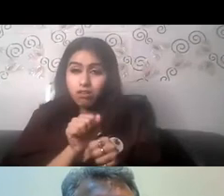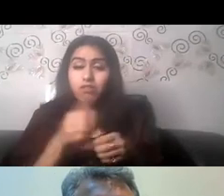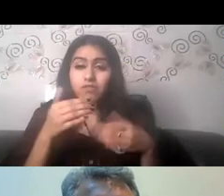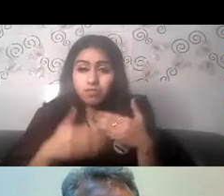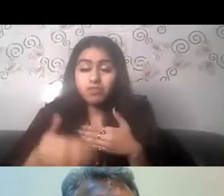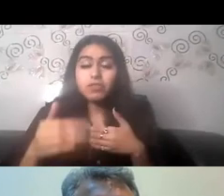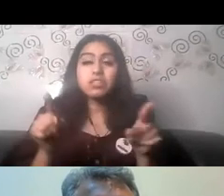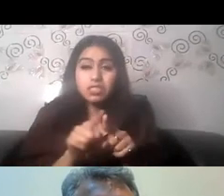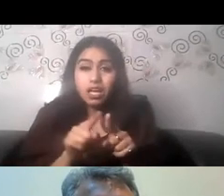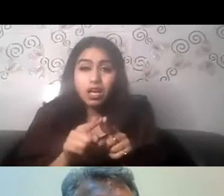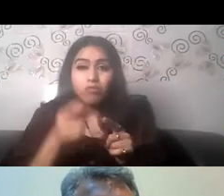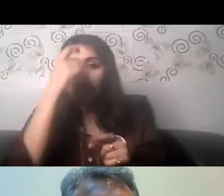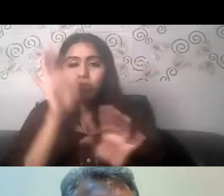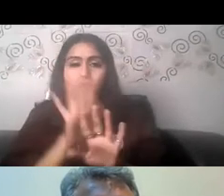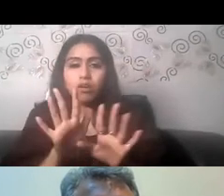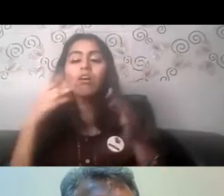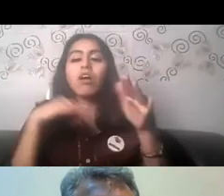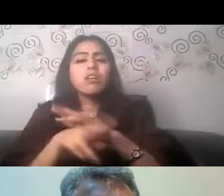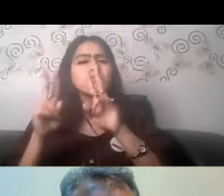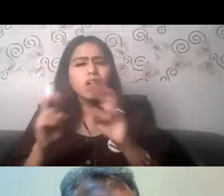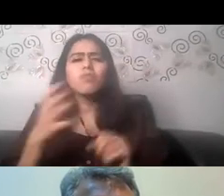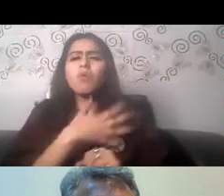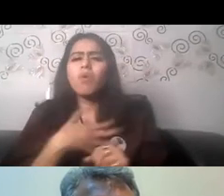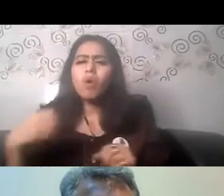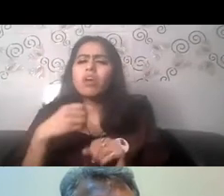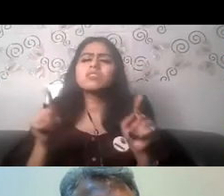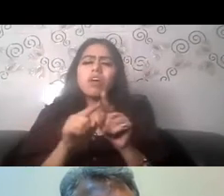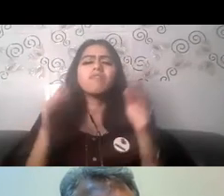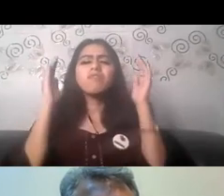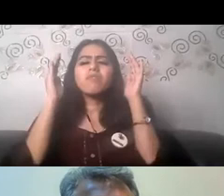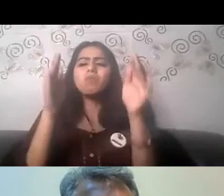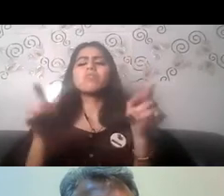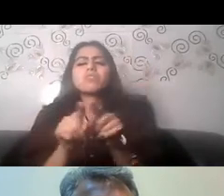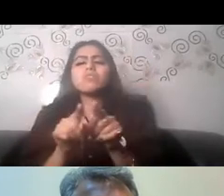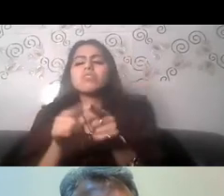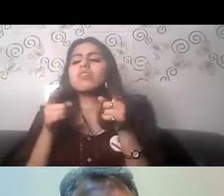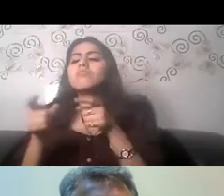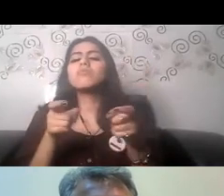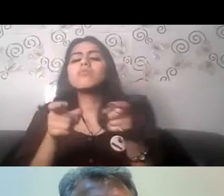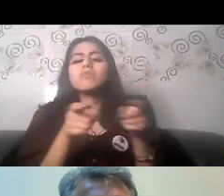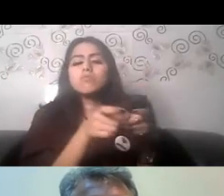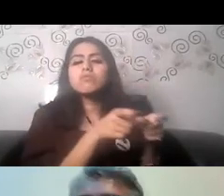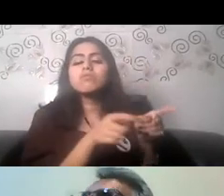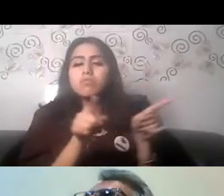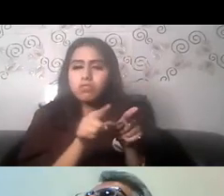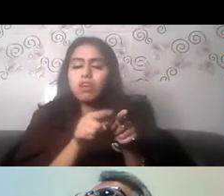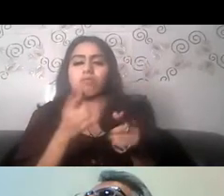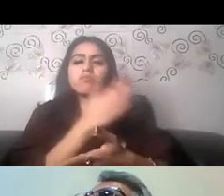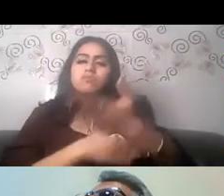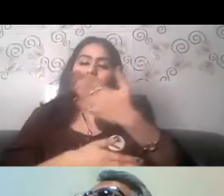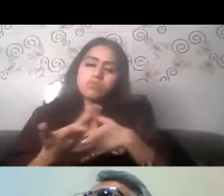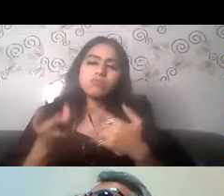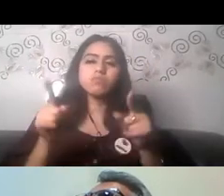of the kind of the organisation to really embed disability equality and